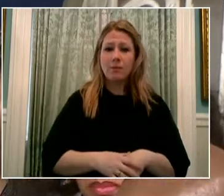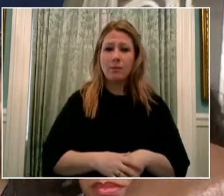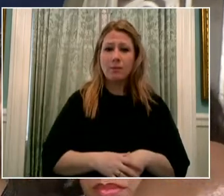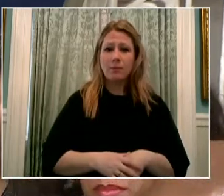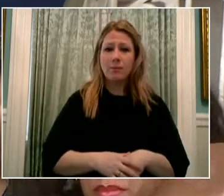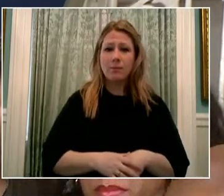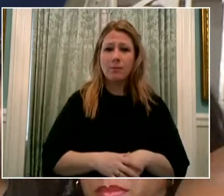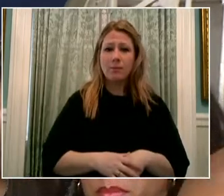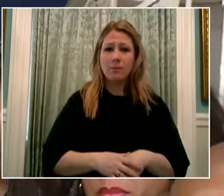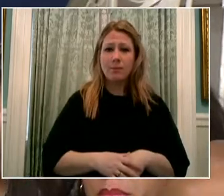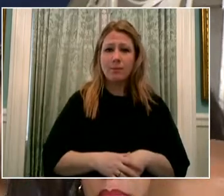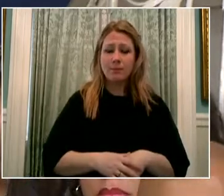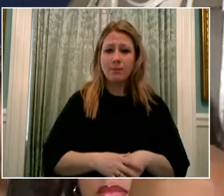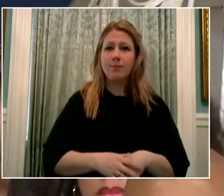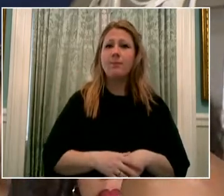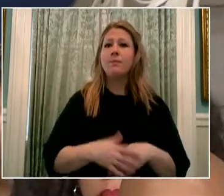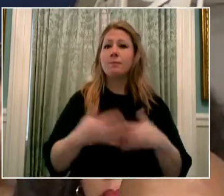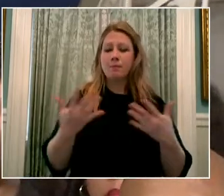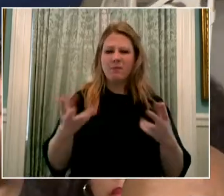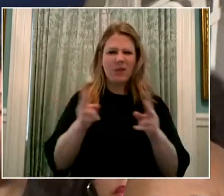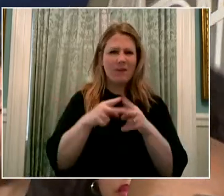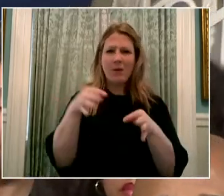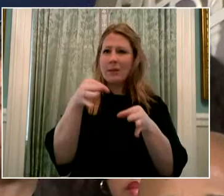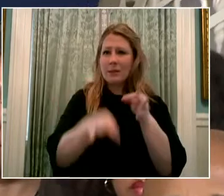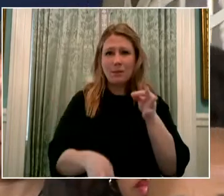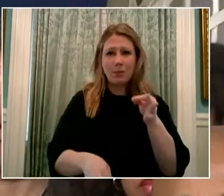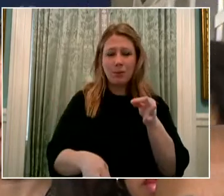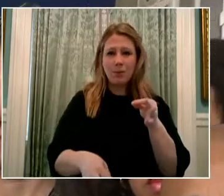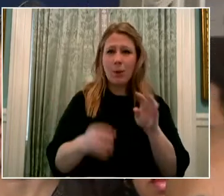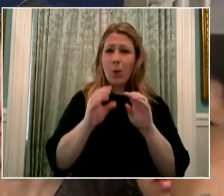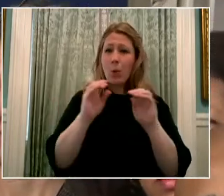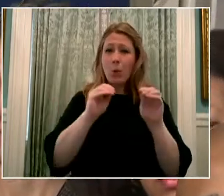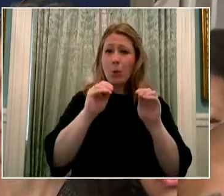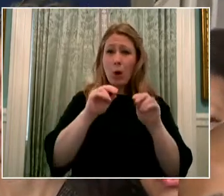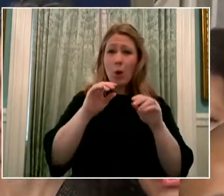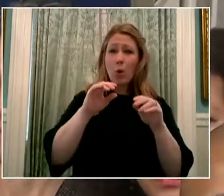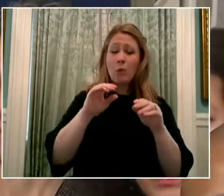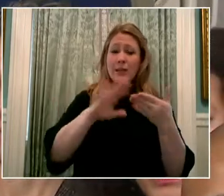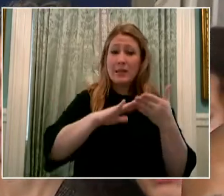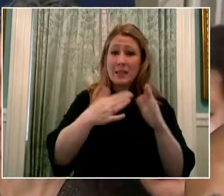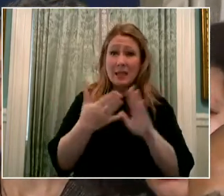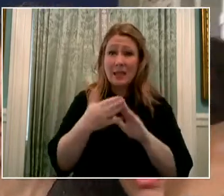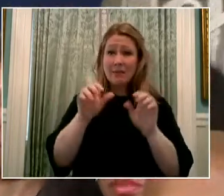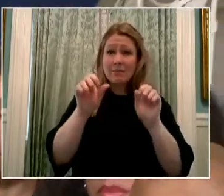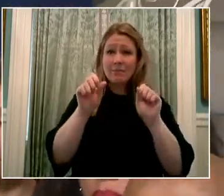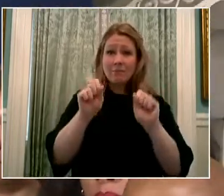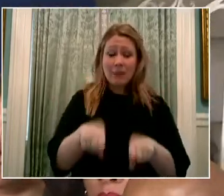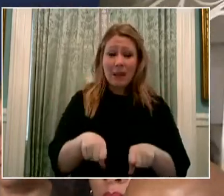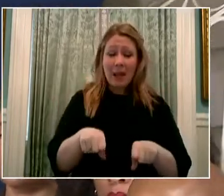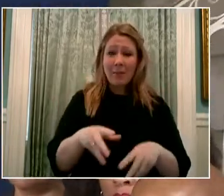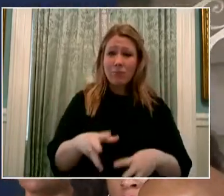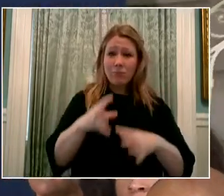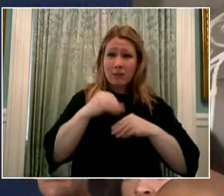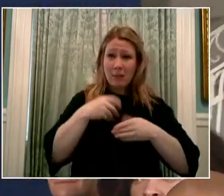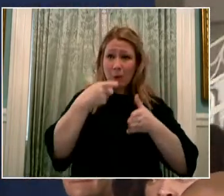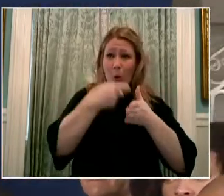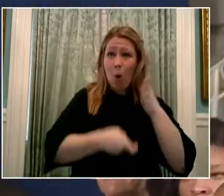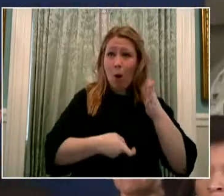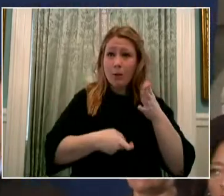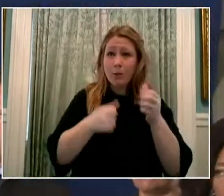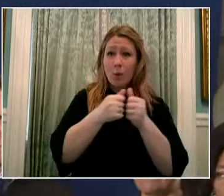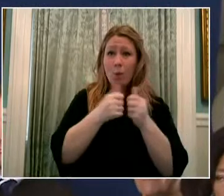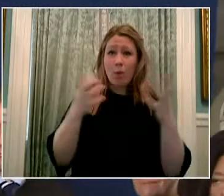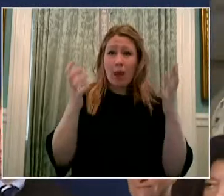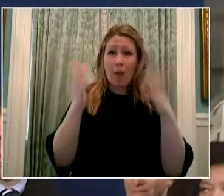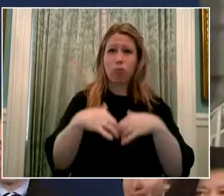no municipality can absorb this kind of cost without cracking. As you could see, let me walk so I could show you.